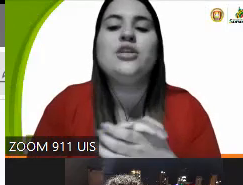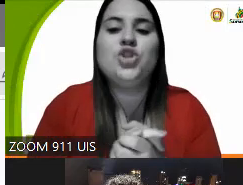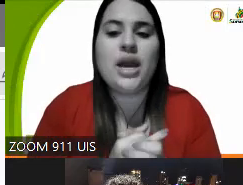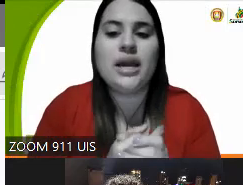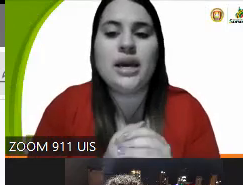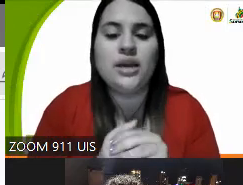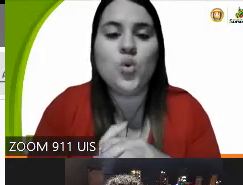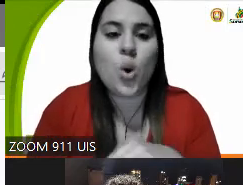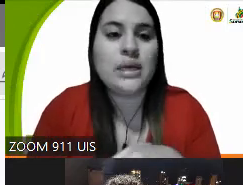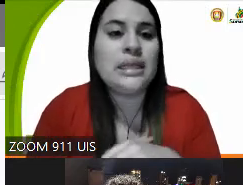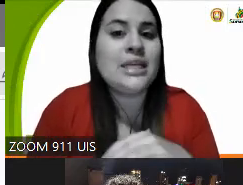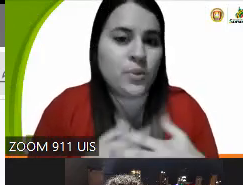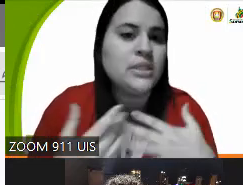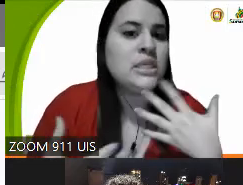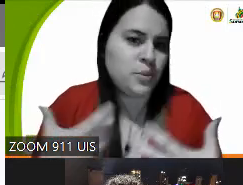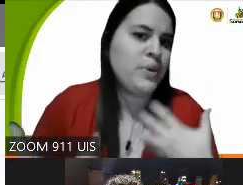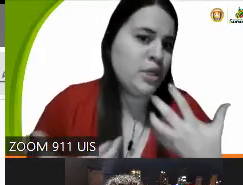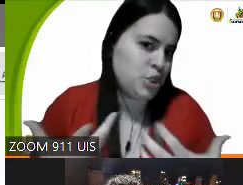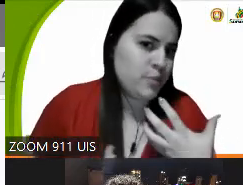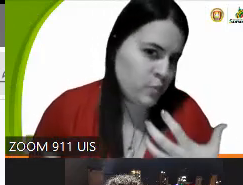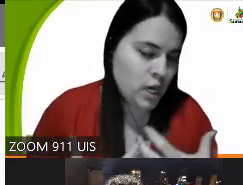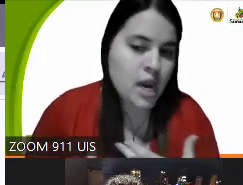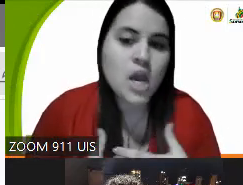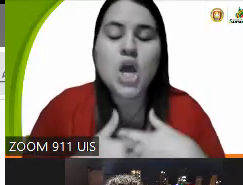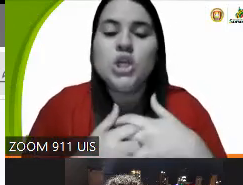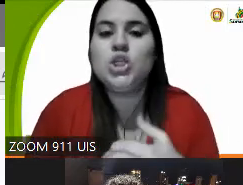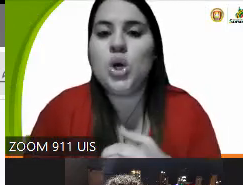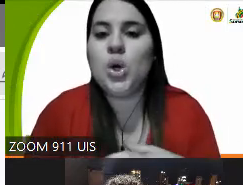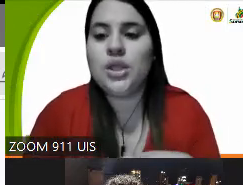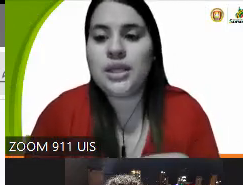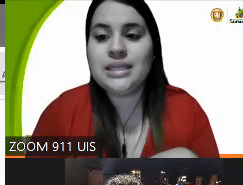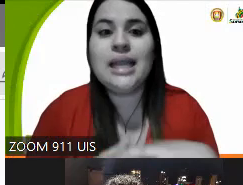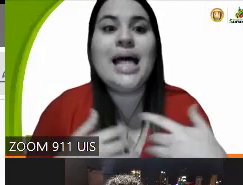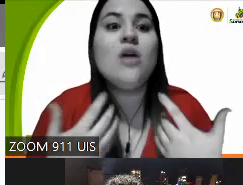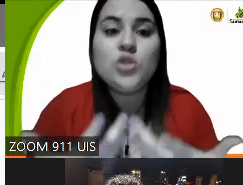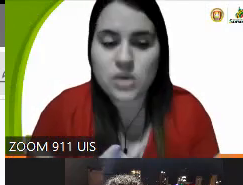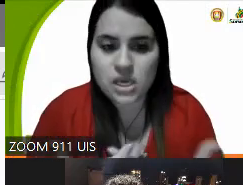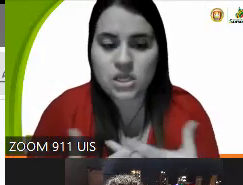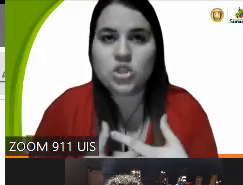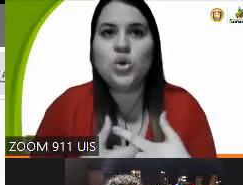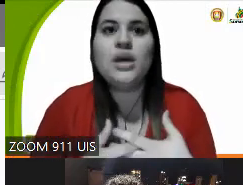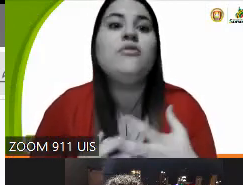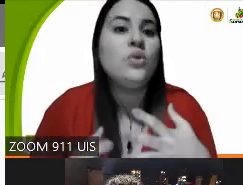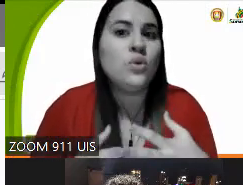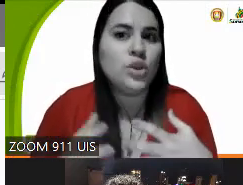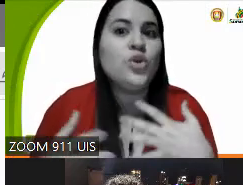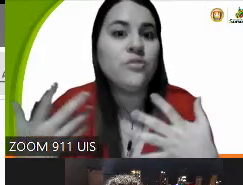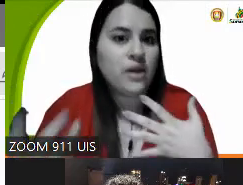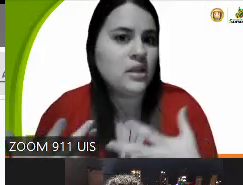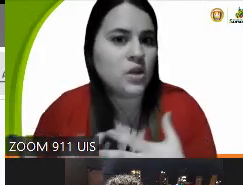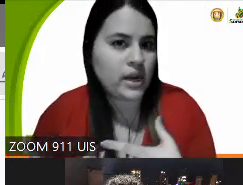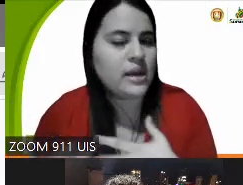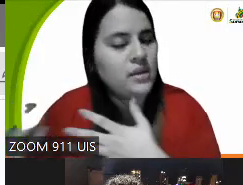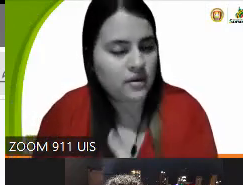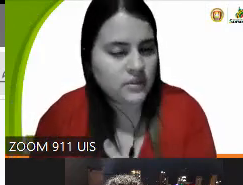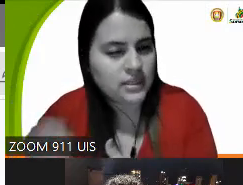and I check your class participation, okay? So this allows me to give you your